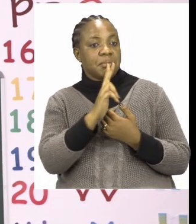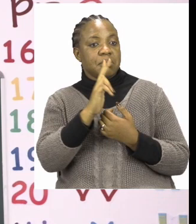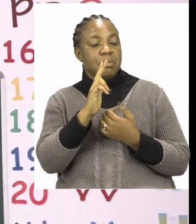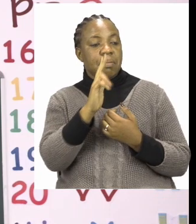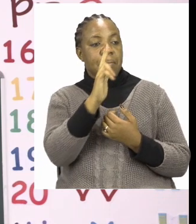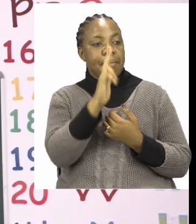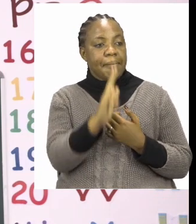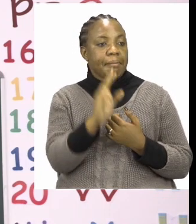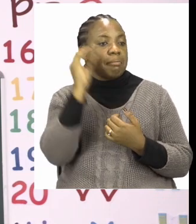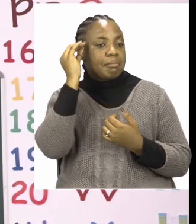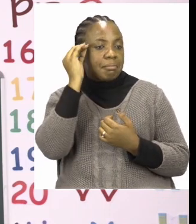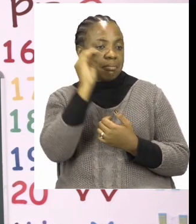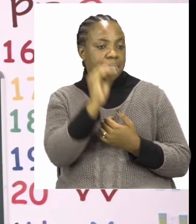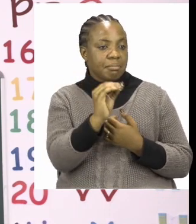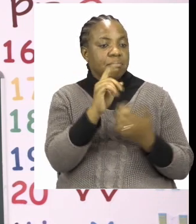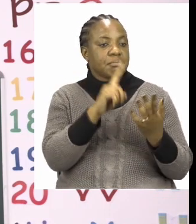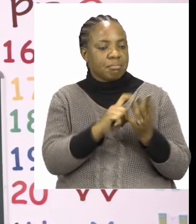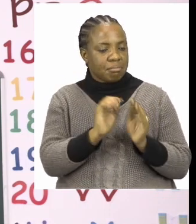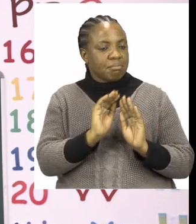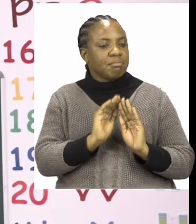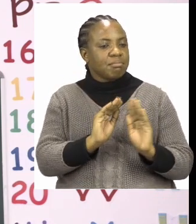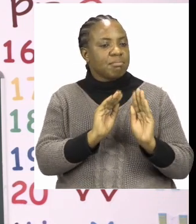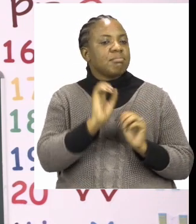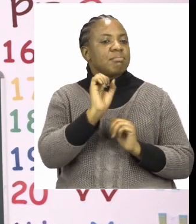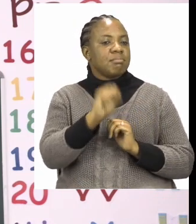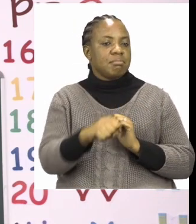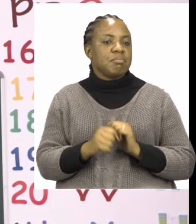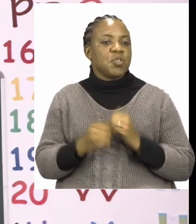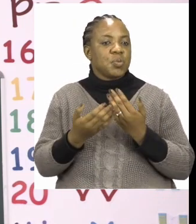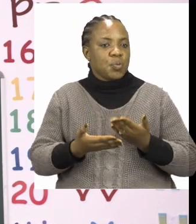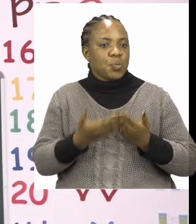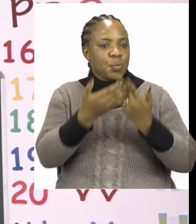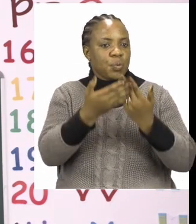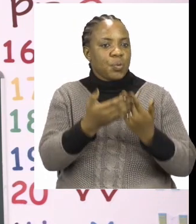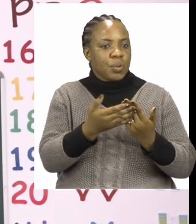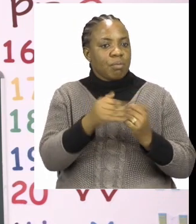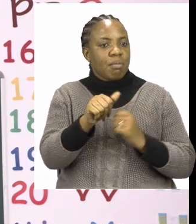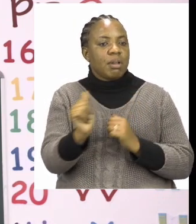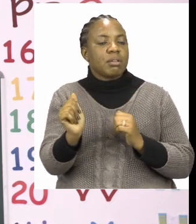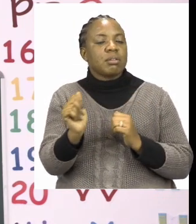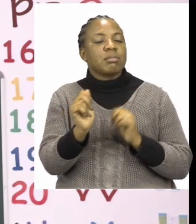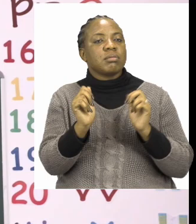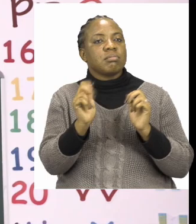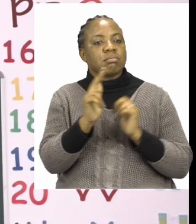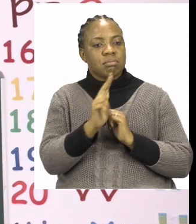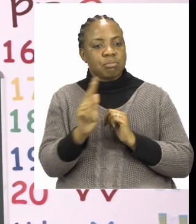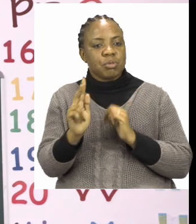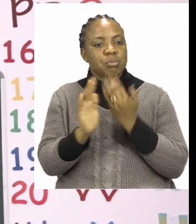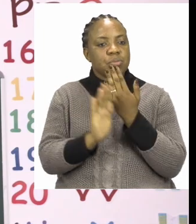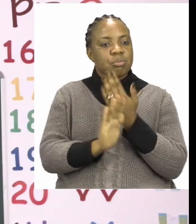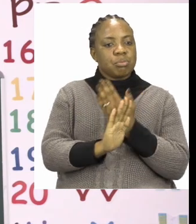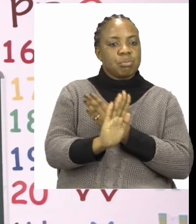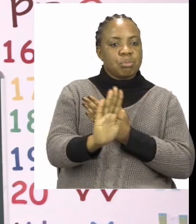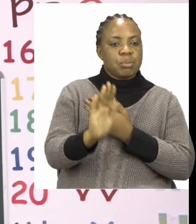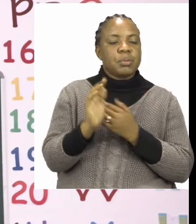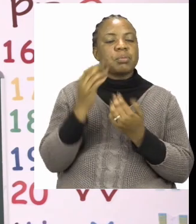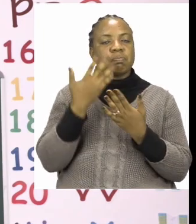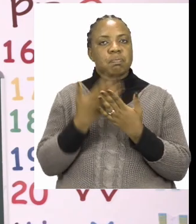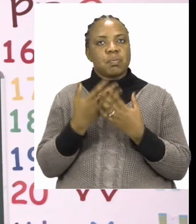children, anyone. Let's help each other stay safe. Make sure your hands are dry before you touch anything